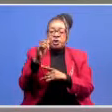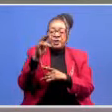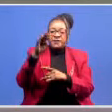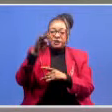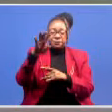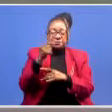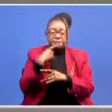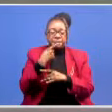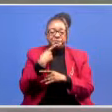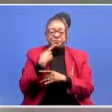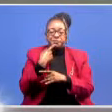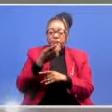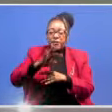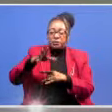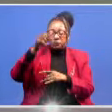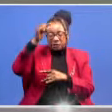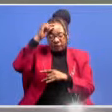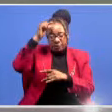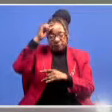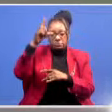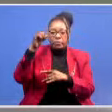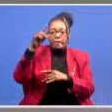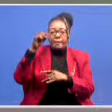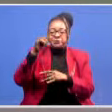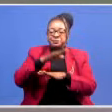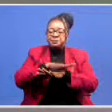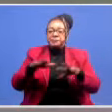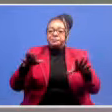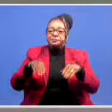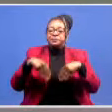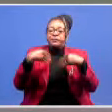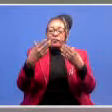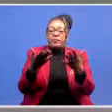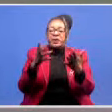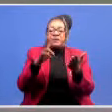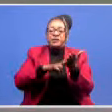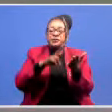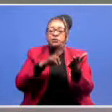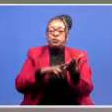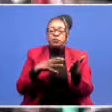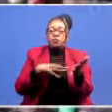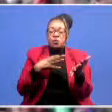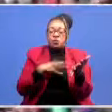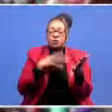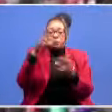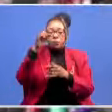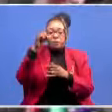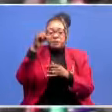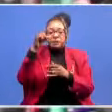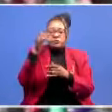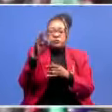the county government of Mombasa has declined to give them a venue to host the Mombasa edition of